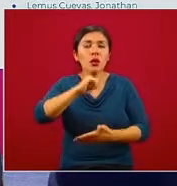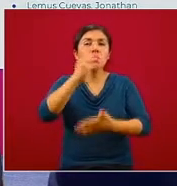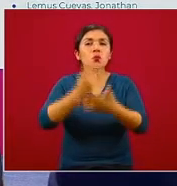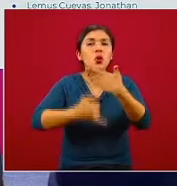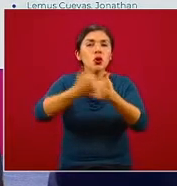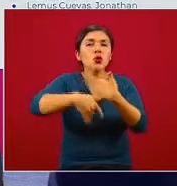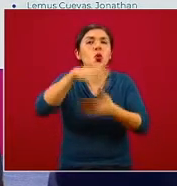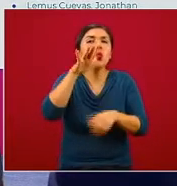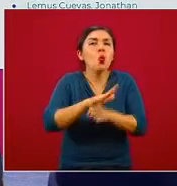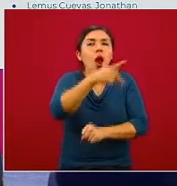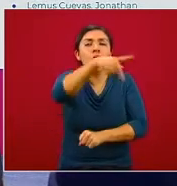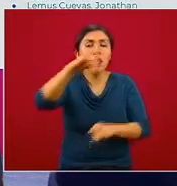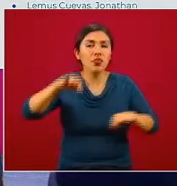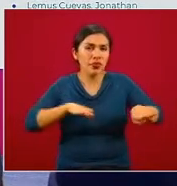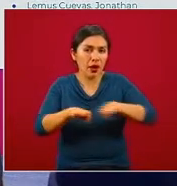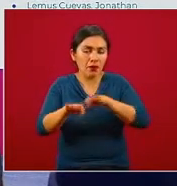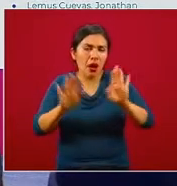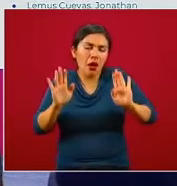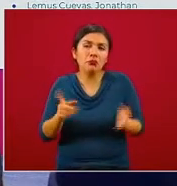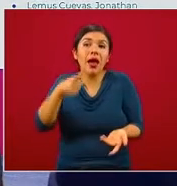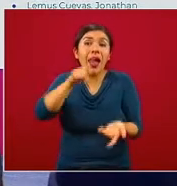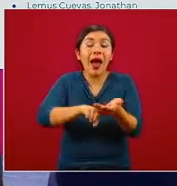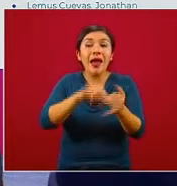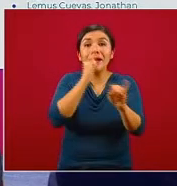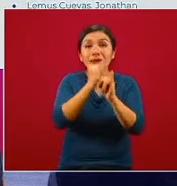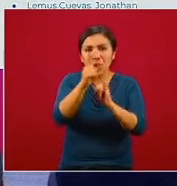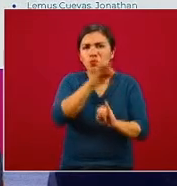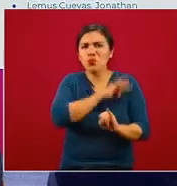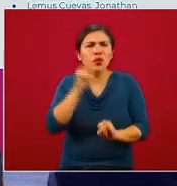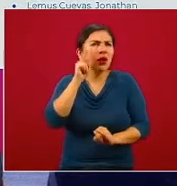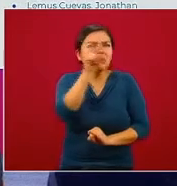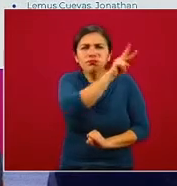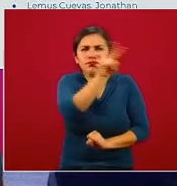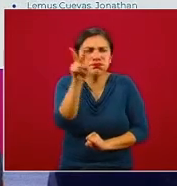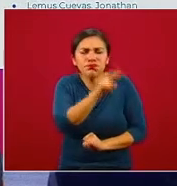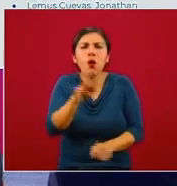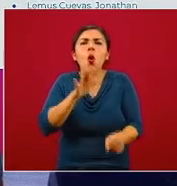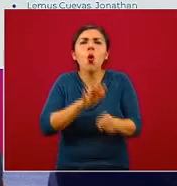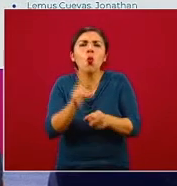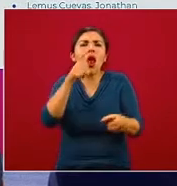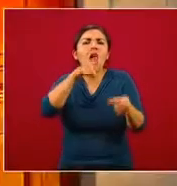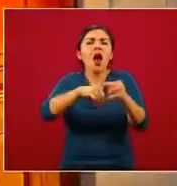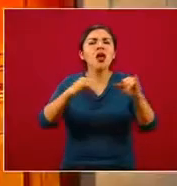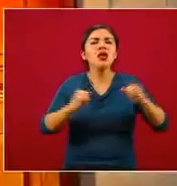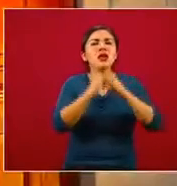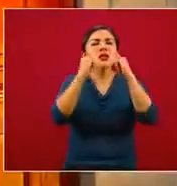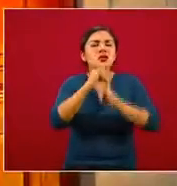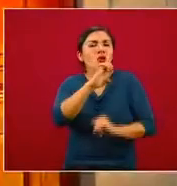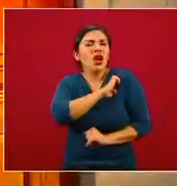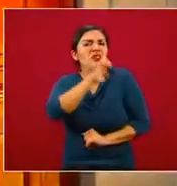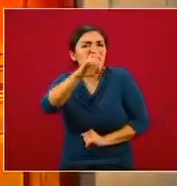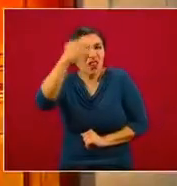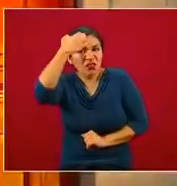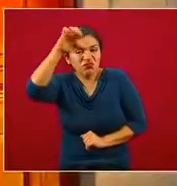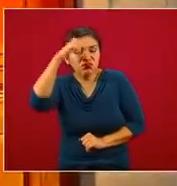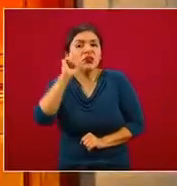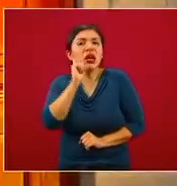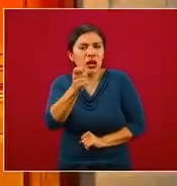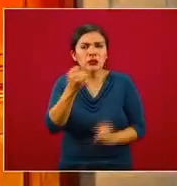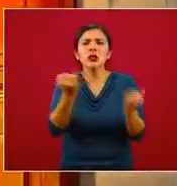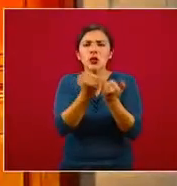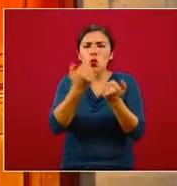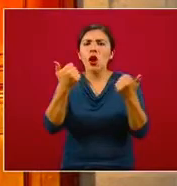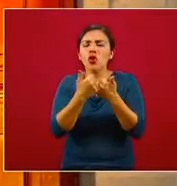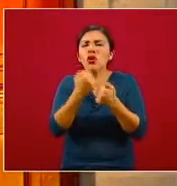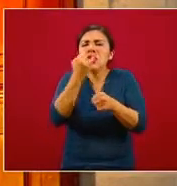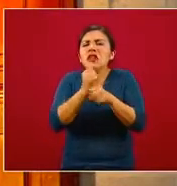So this is why I didn't want to give all of the information here of all the colleagues and institutions or the projects that CONACYT is working